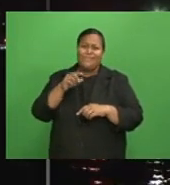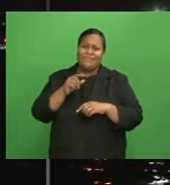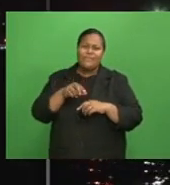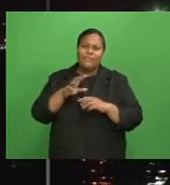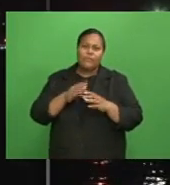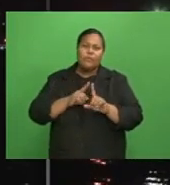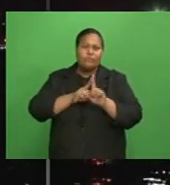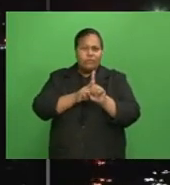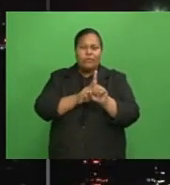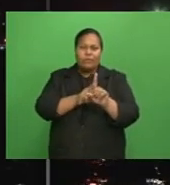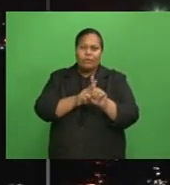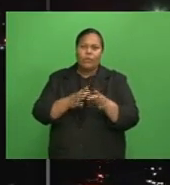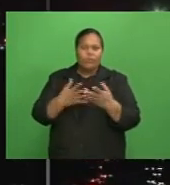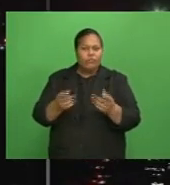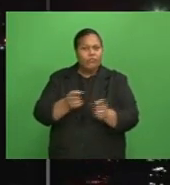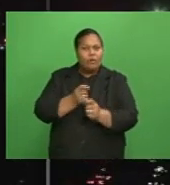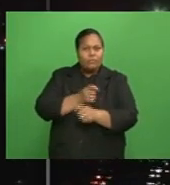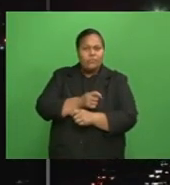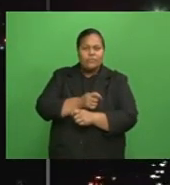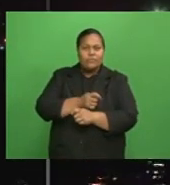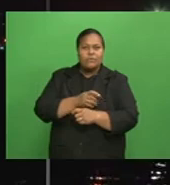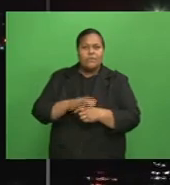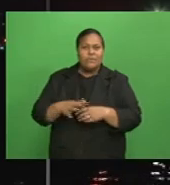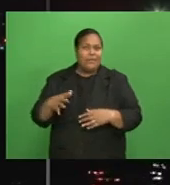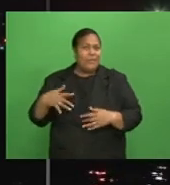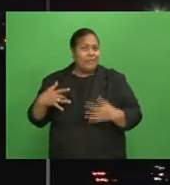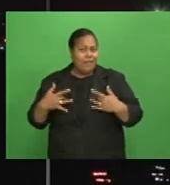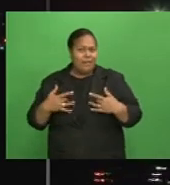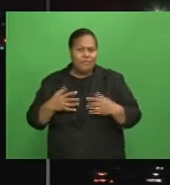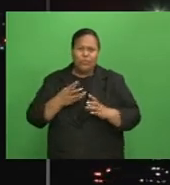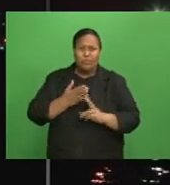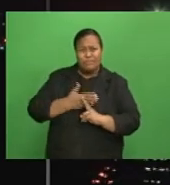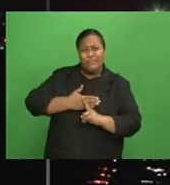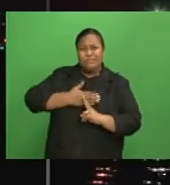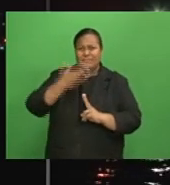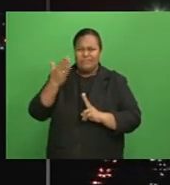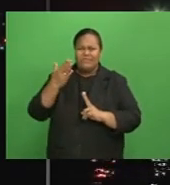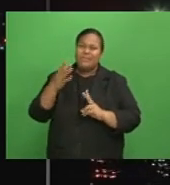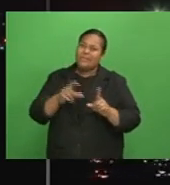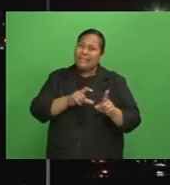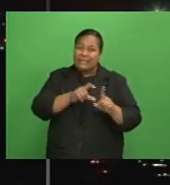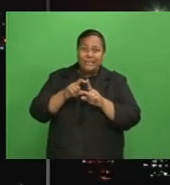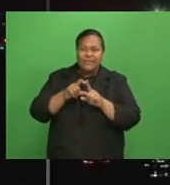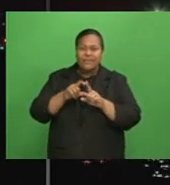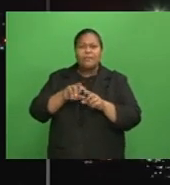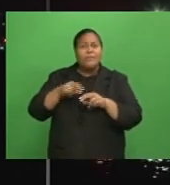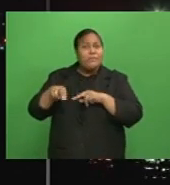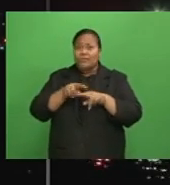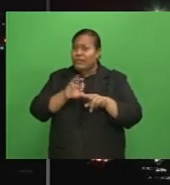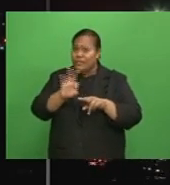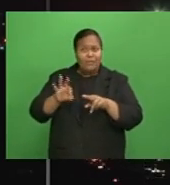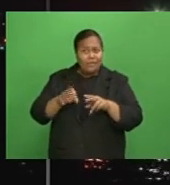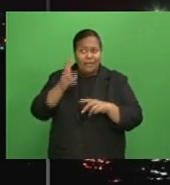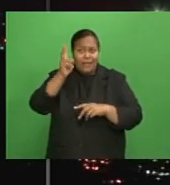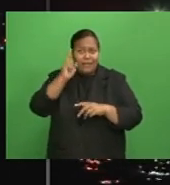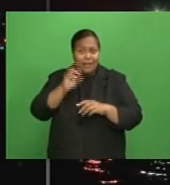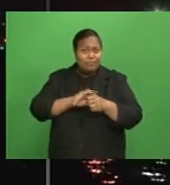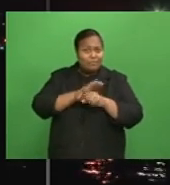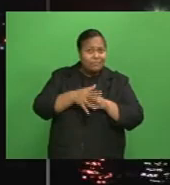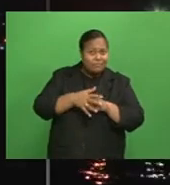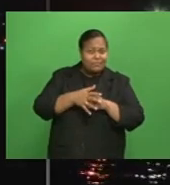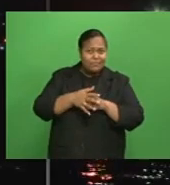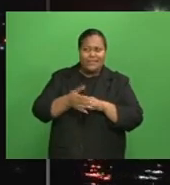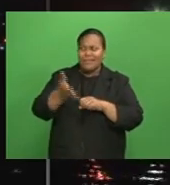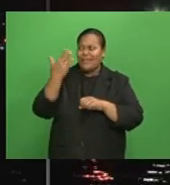He says the decision to lift restrictions might be tough, even though Fiji hasn't recorded any new COVID-19 cases in the past